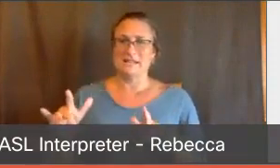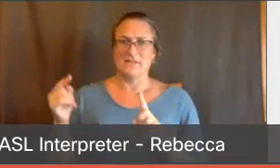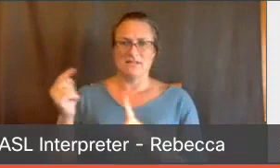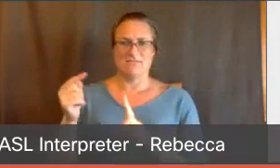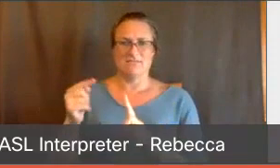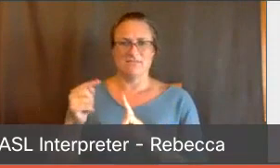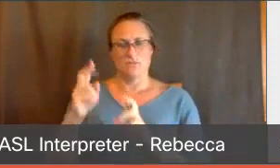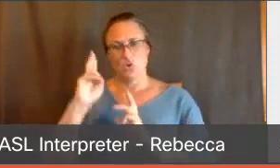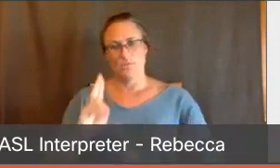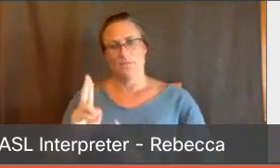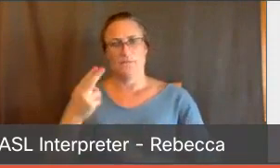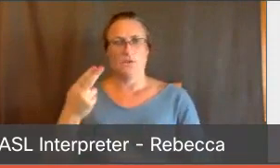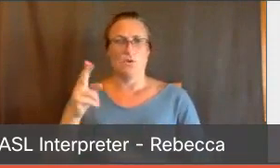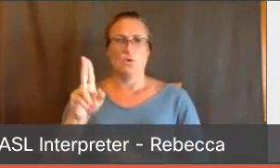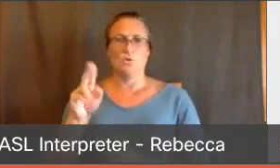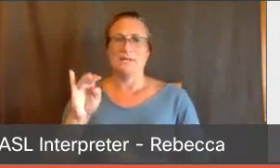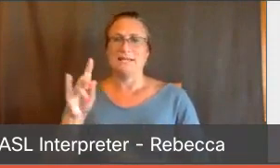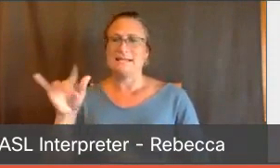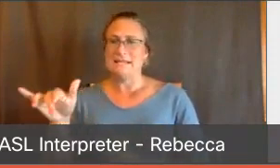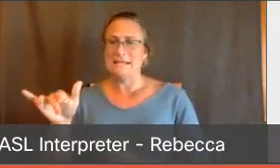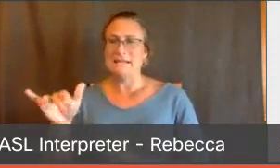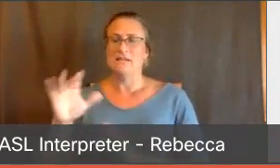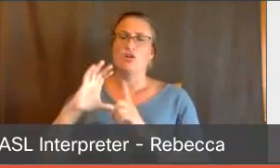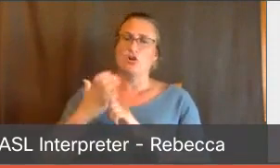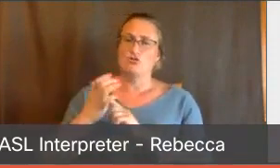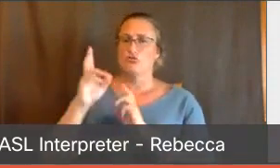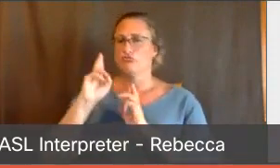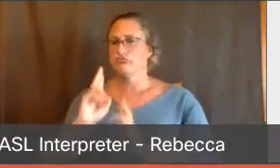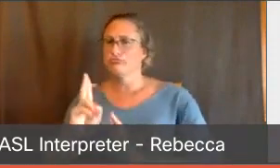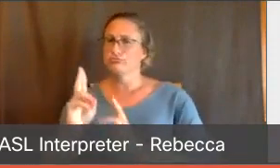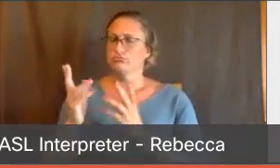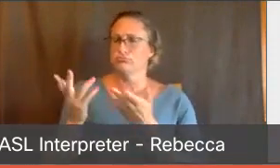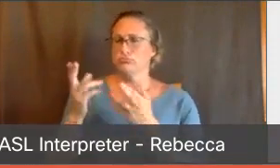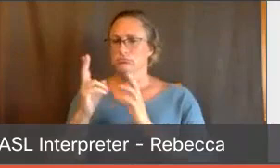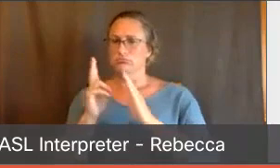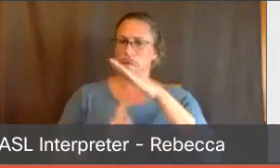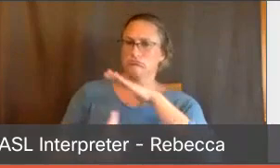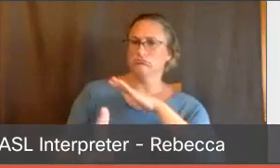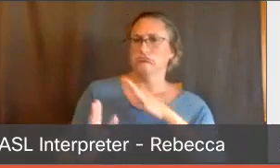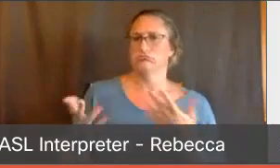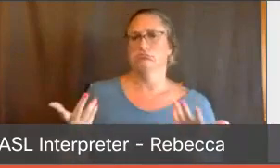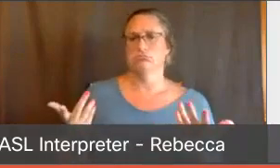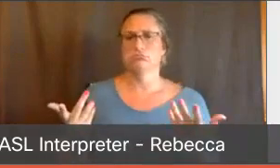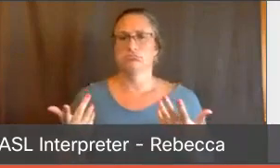word humility. I love talking about cultural humility because I think that really puts it into perspective, that this is